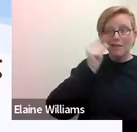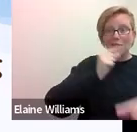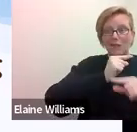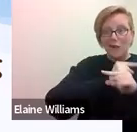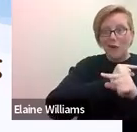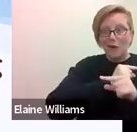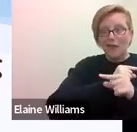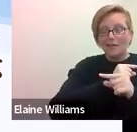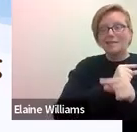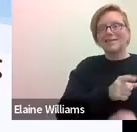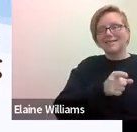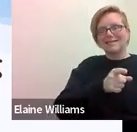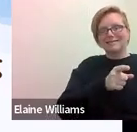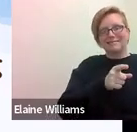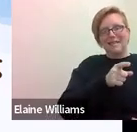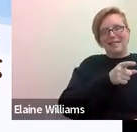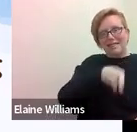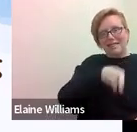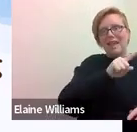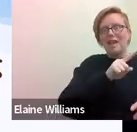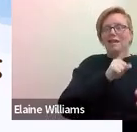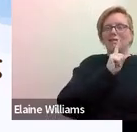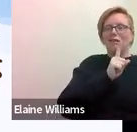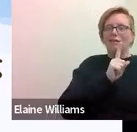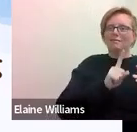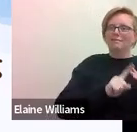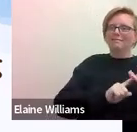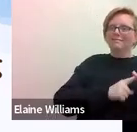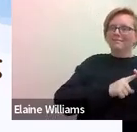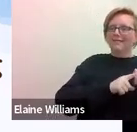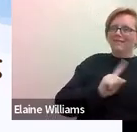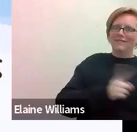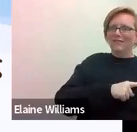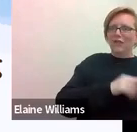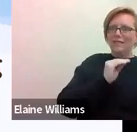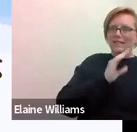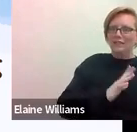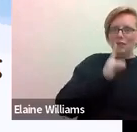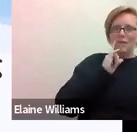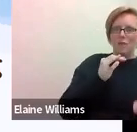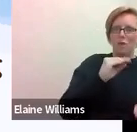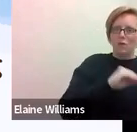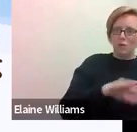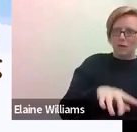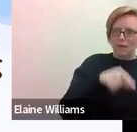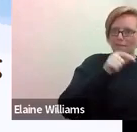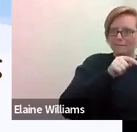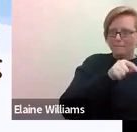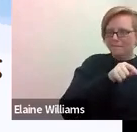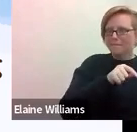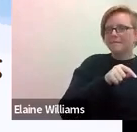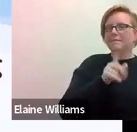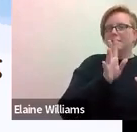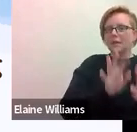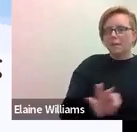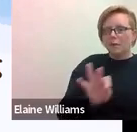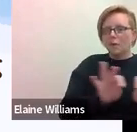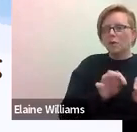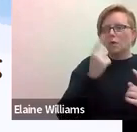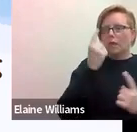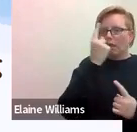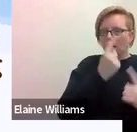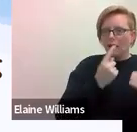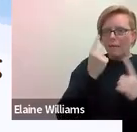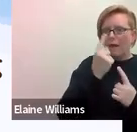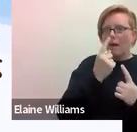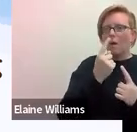primary teachers are the most important members of the transition team. It's really important to think about not using all of the